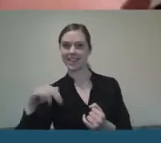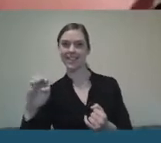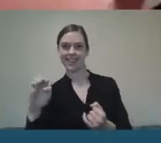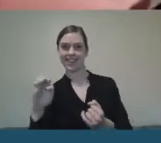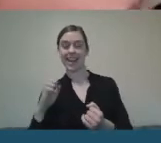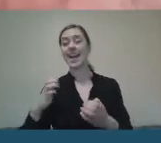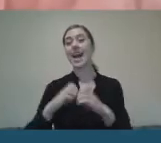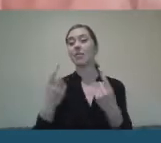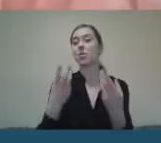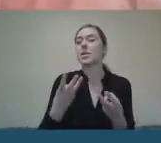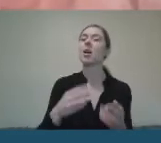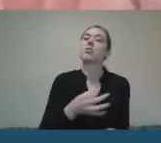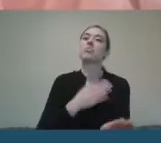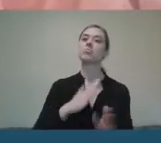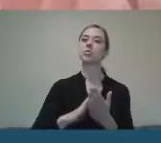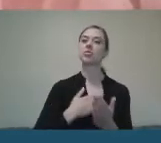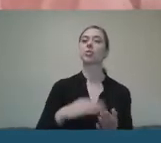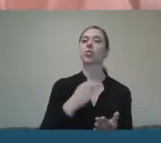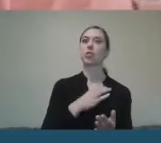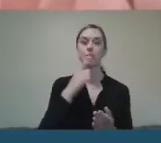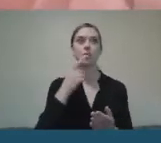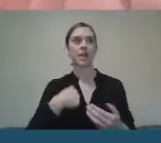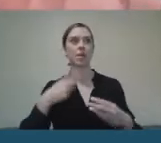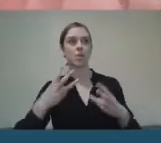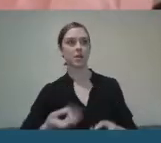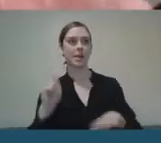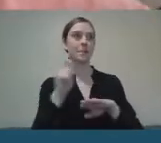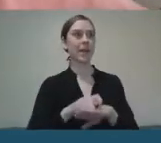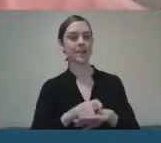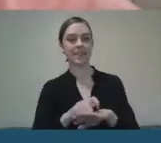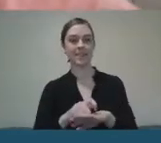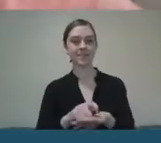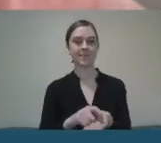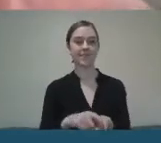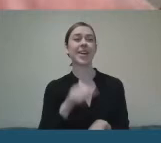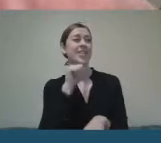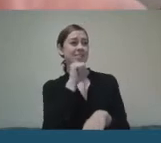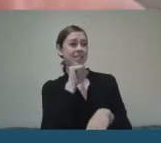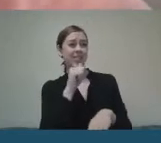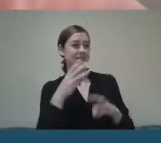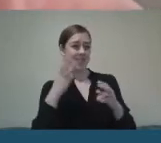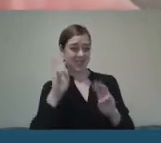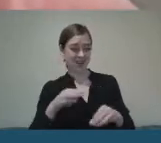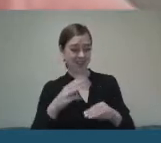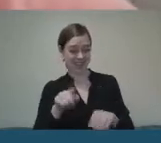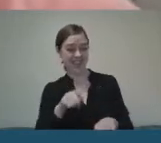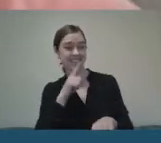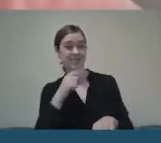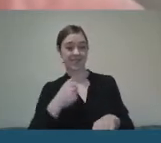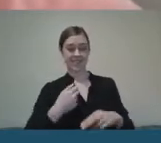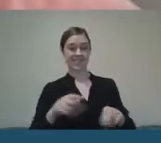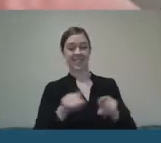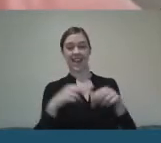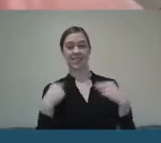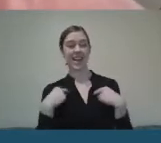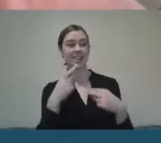like insanely good. I see absolutely nothing wrong with that. You're speaking my language, Joanne. Are there still